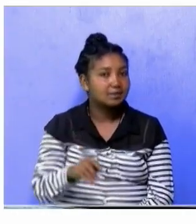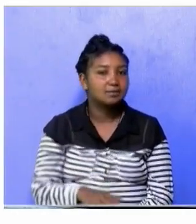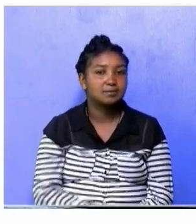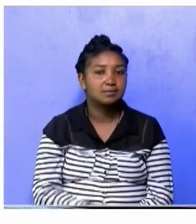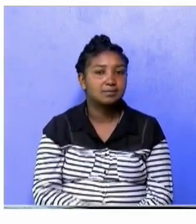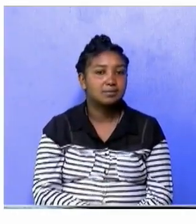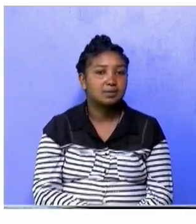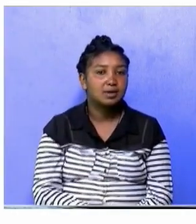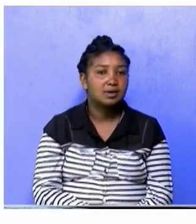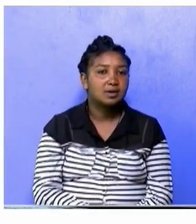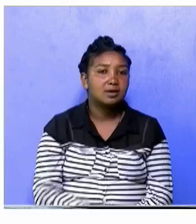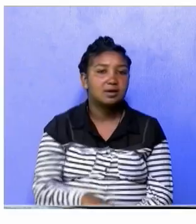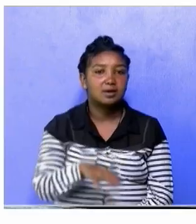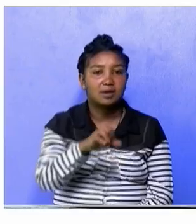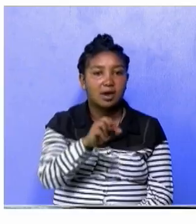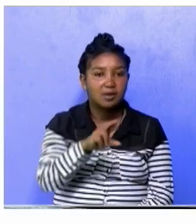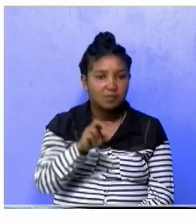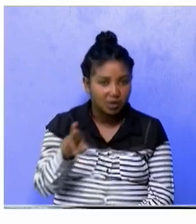ever,